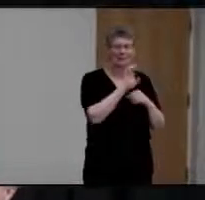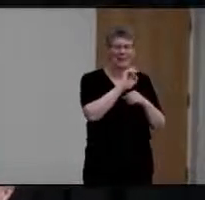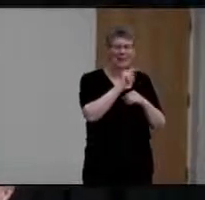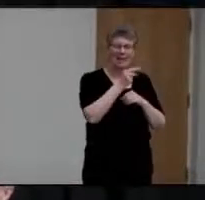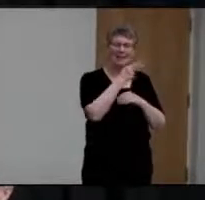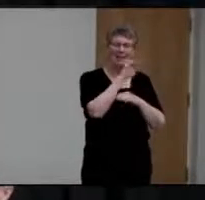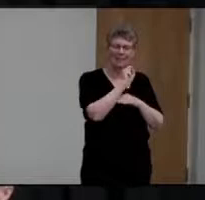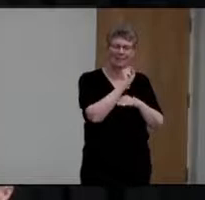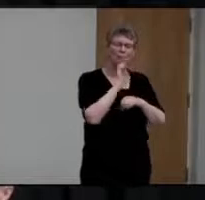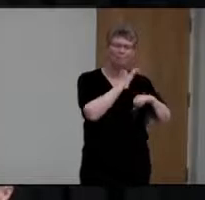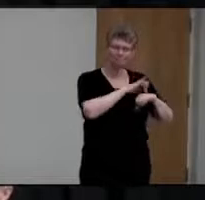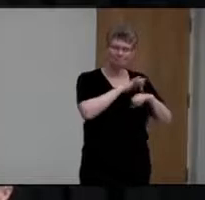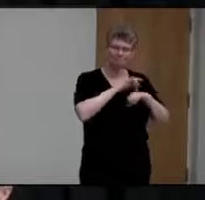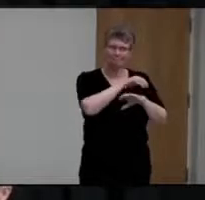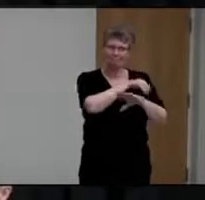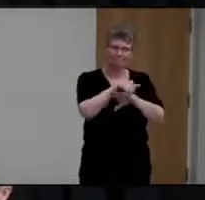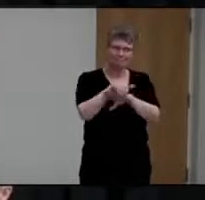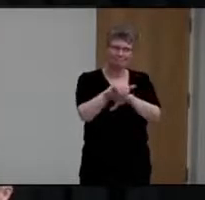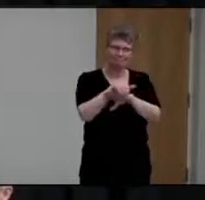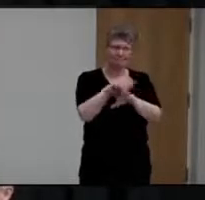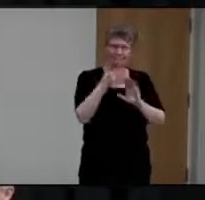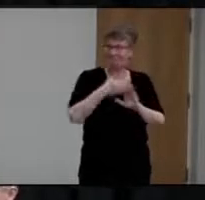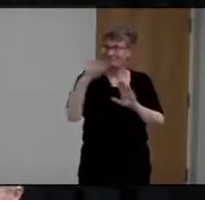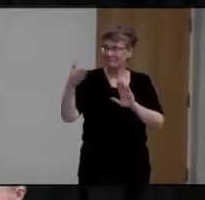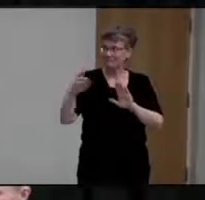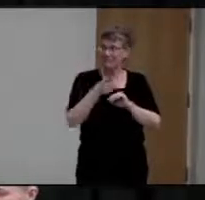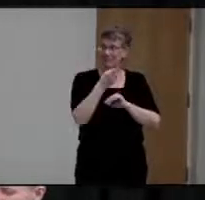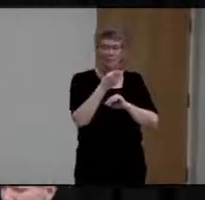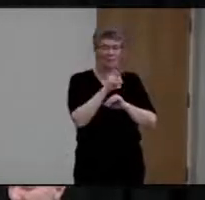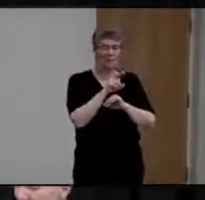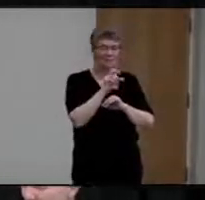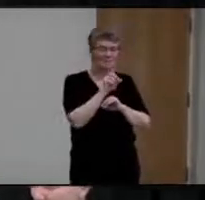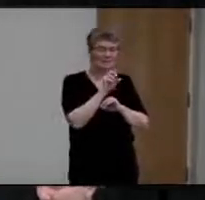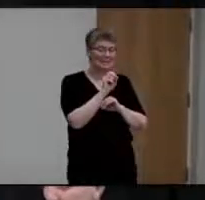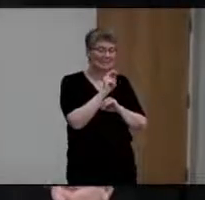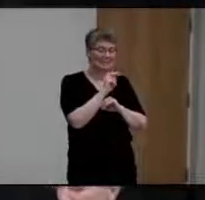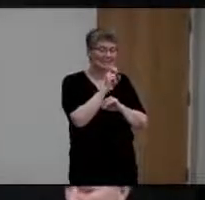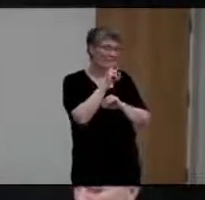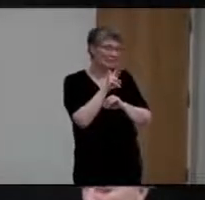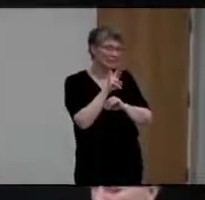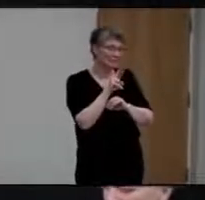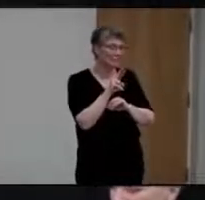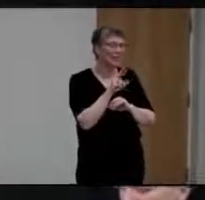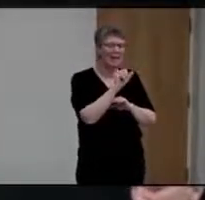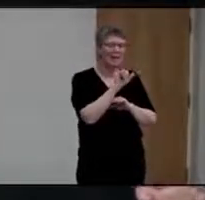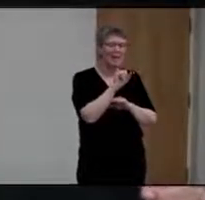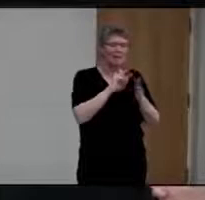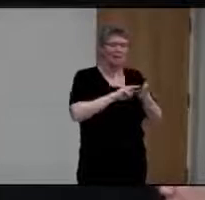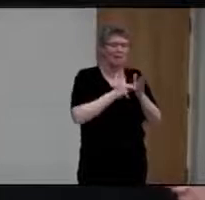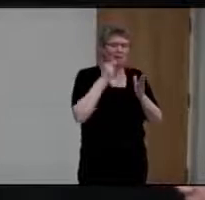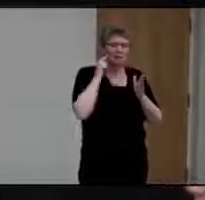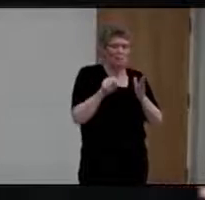this evening. Dr. Denier, what does AI mean for you? So I actually got into AI through teaching. I teach this undergraduate course